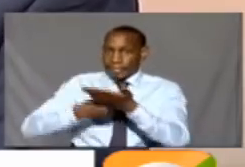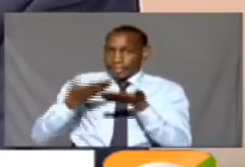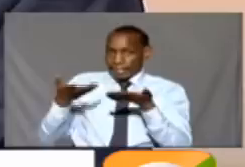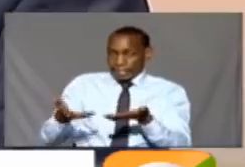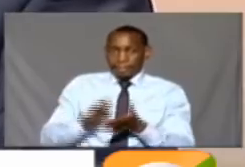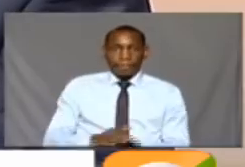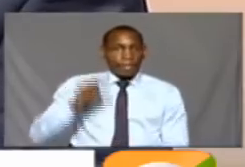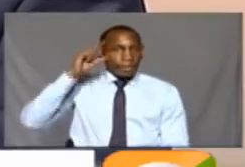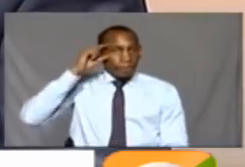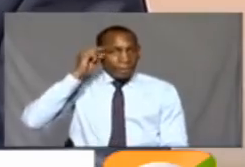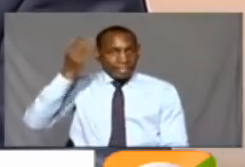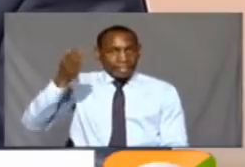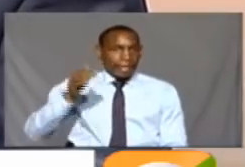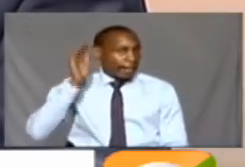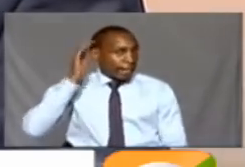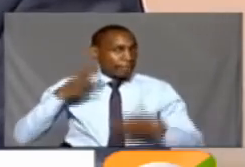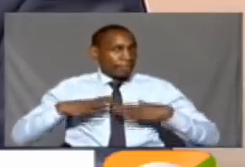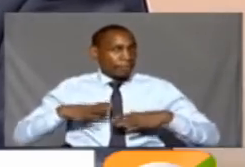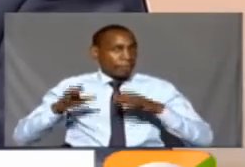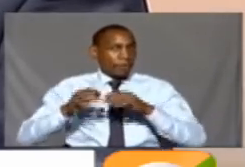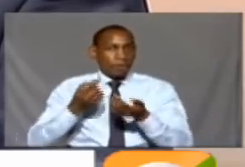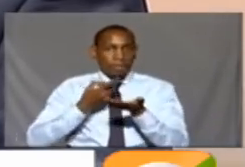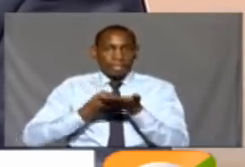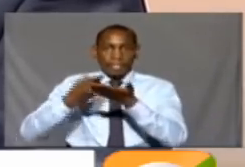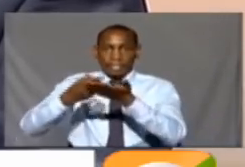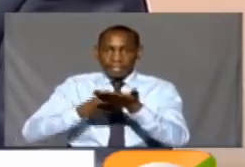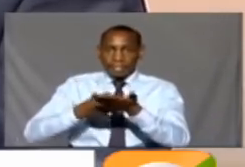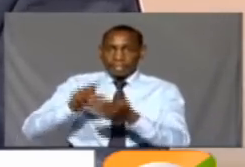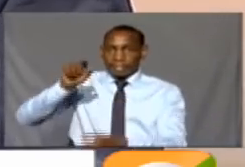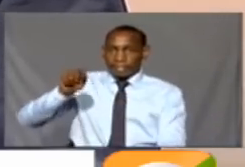In Mombasa, at least, I heard people talking about the TJRC report.